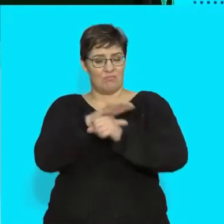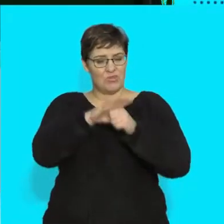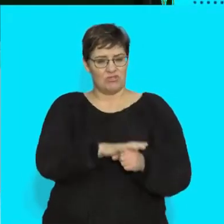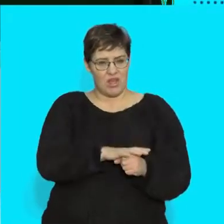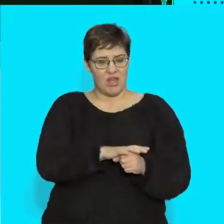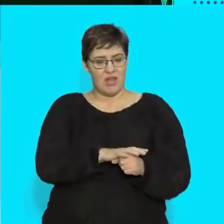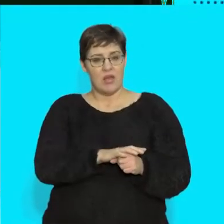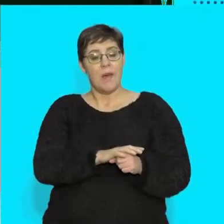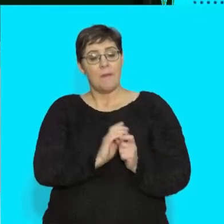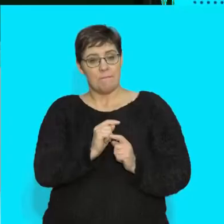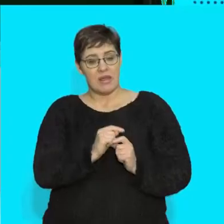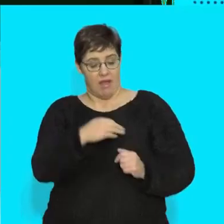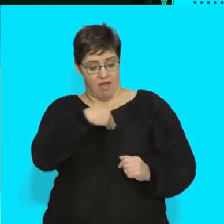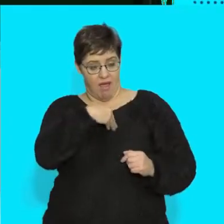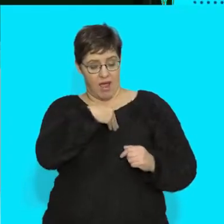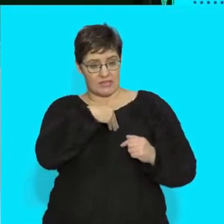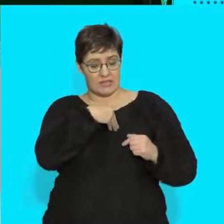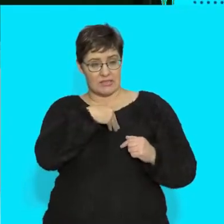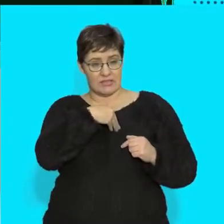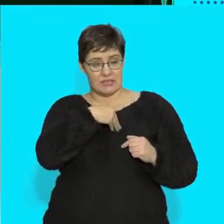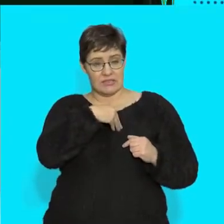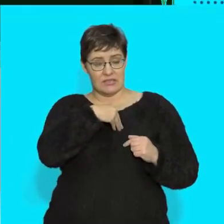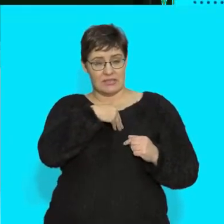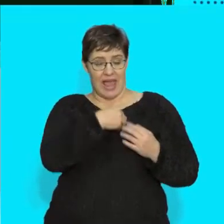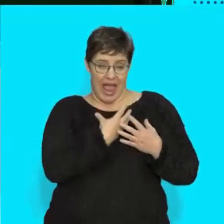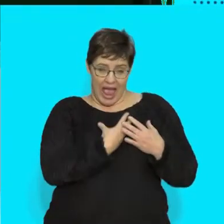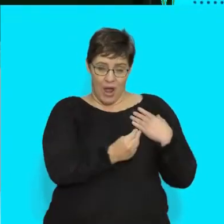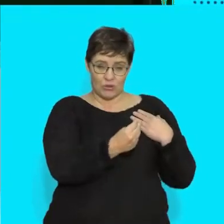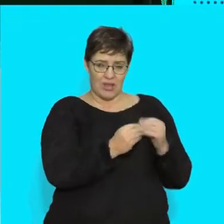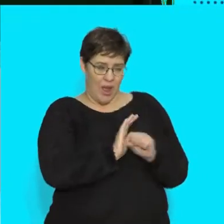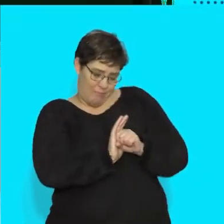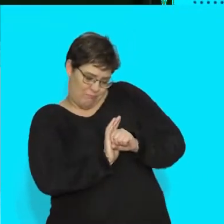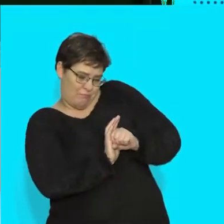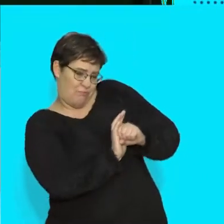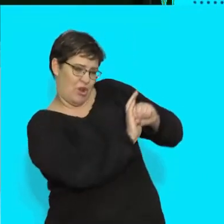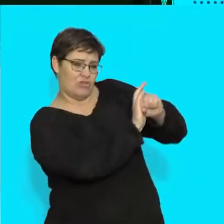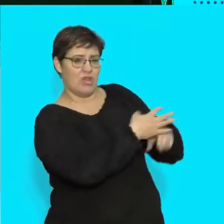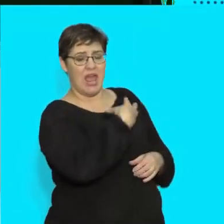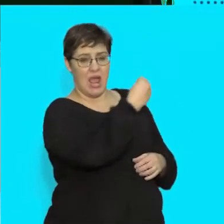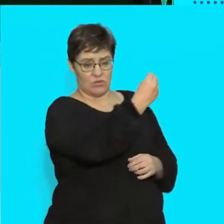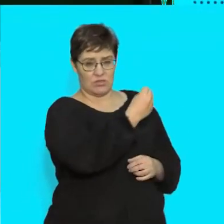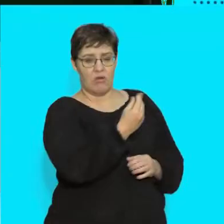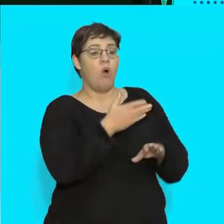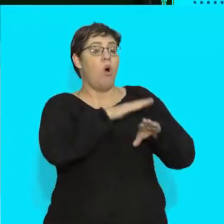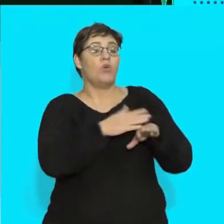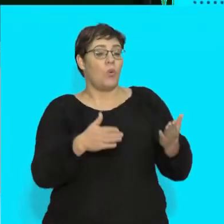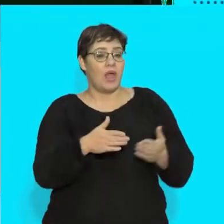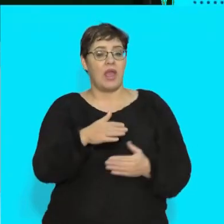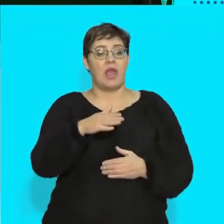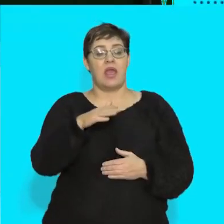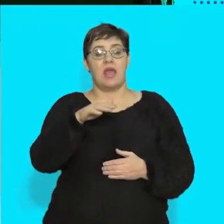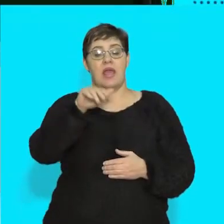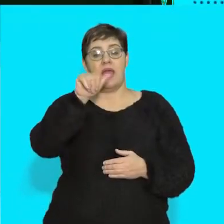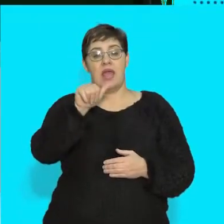comes out of the heart, right? It forces pressure onto our aorta, onto the arteries, all